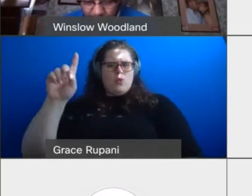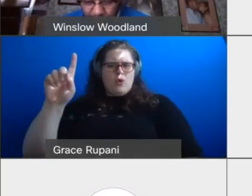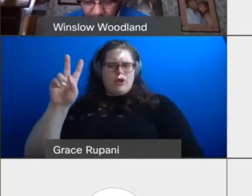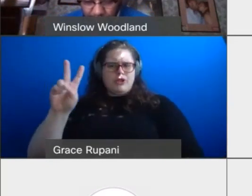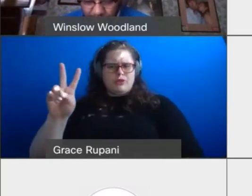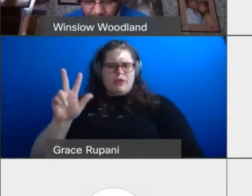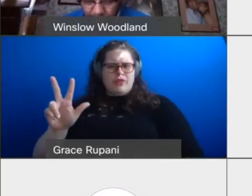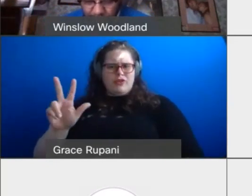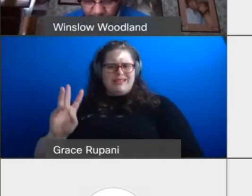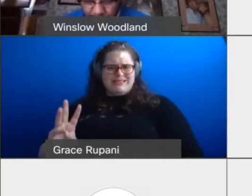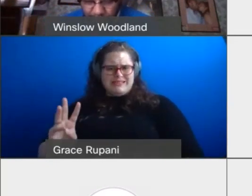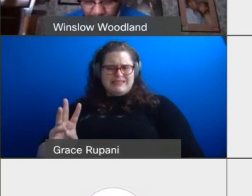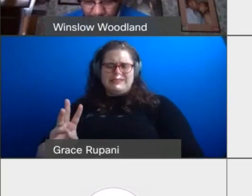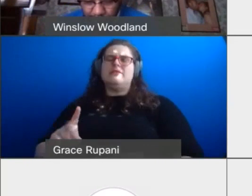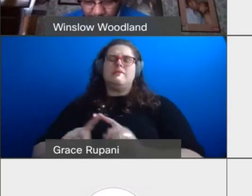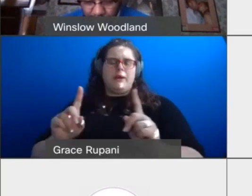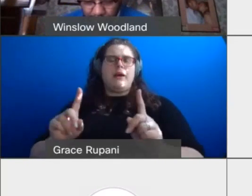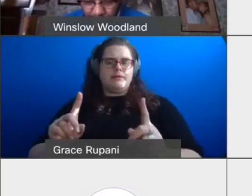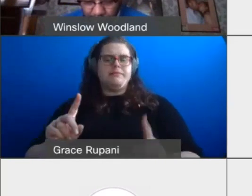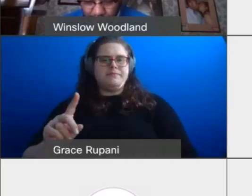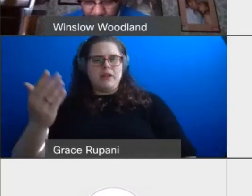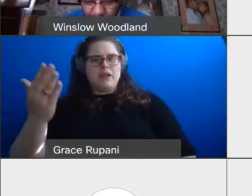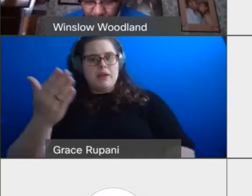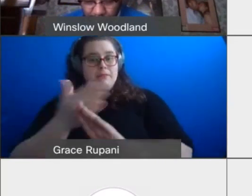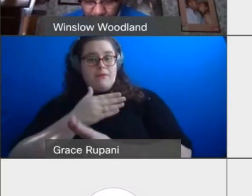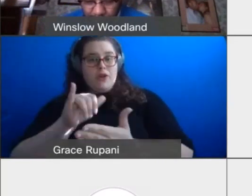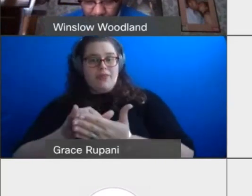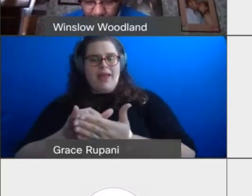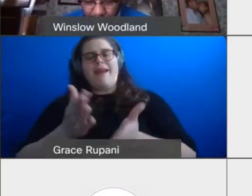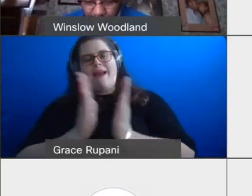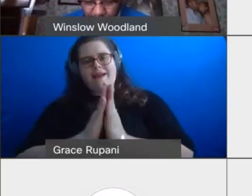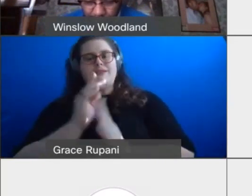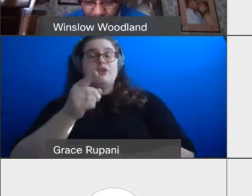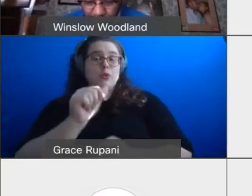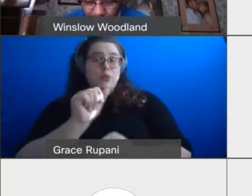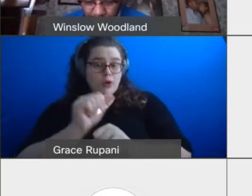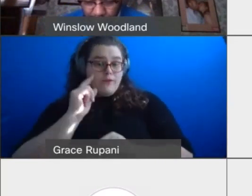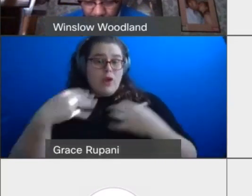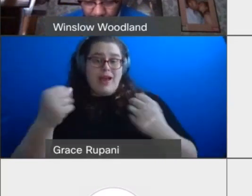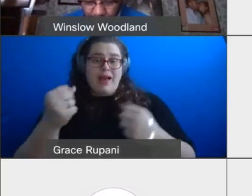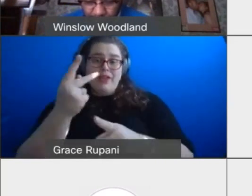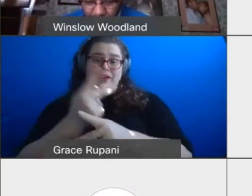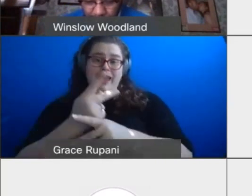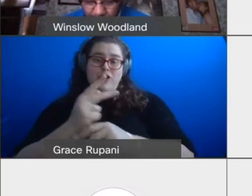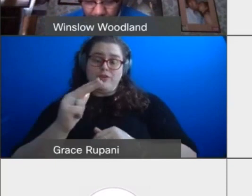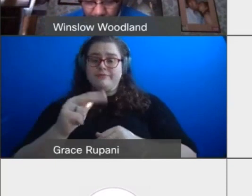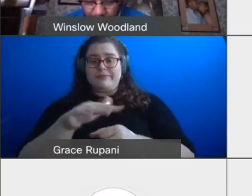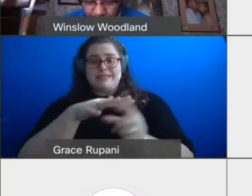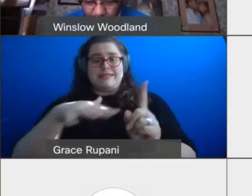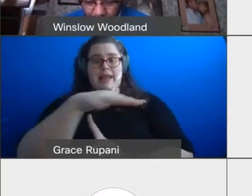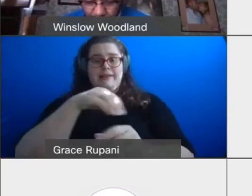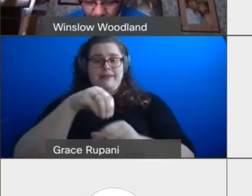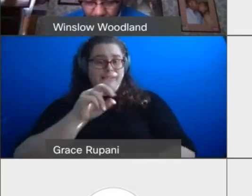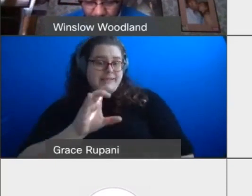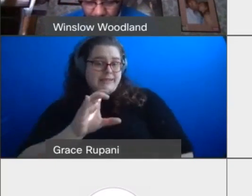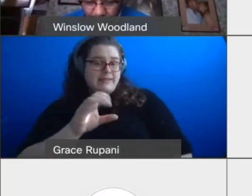Prior to the question for zip code, the first question was, do you work for a healthcare setting in DC? Which was very easy. And just